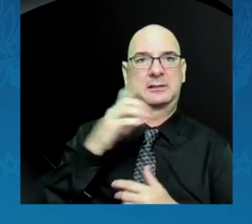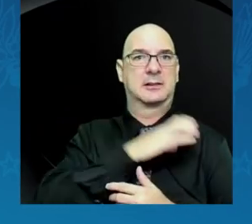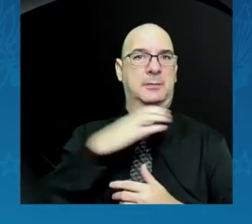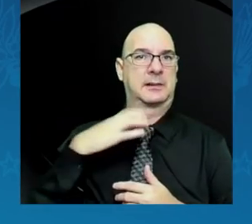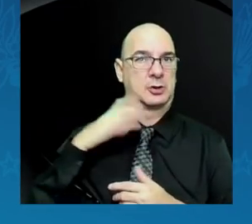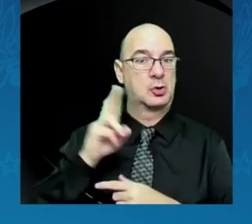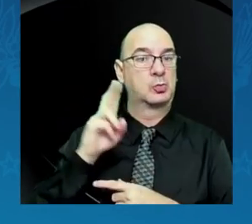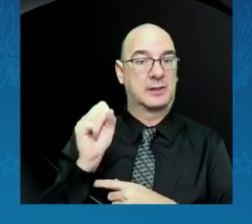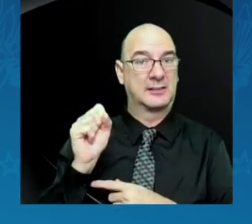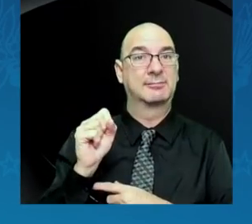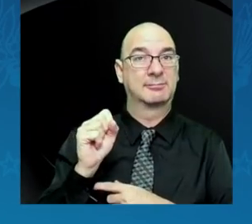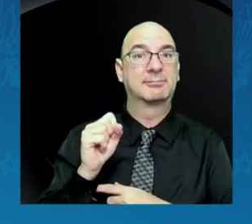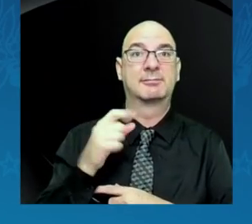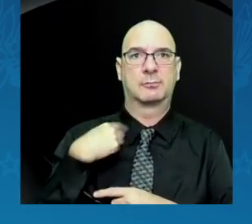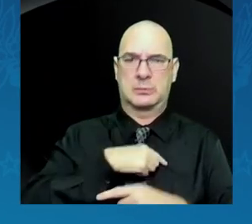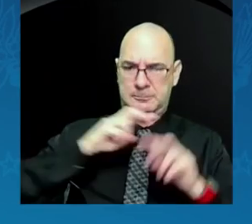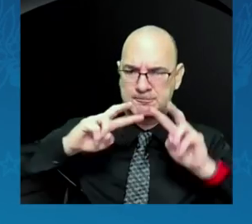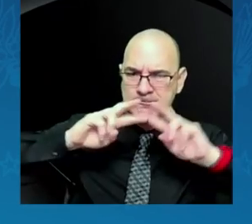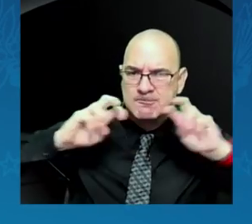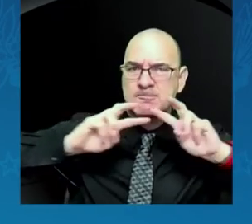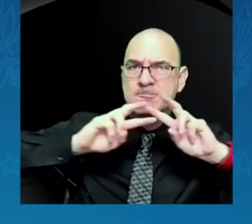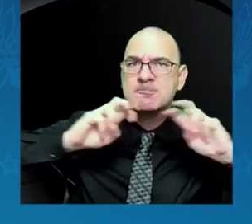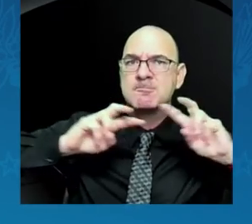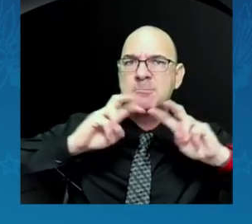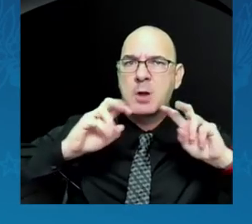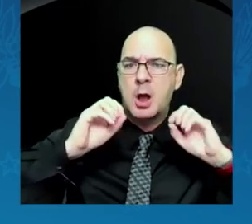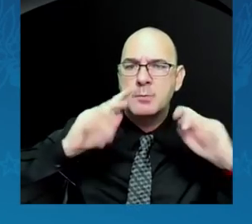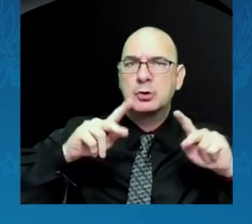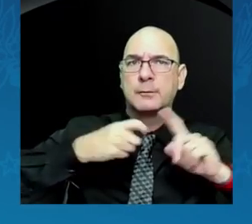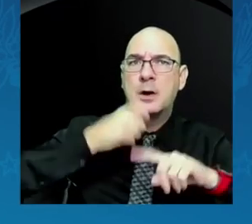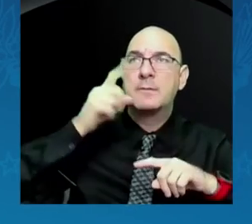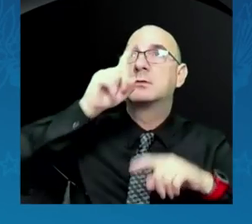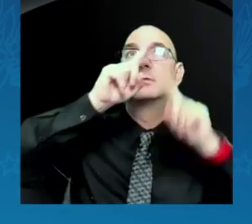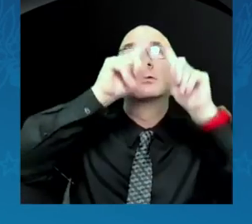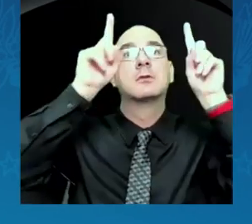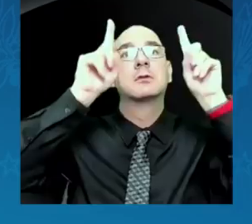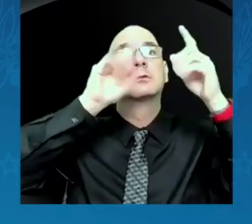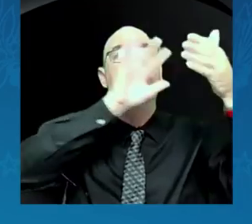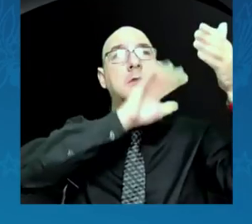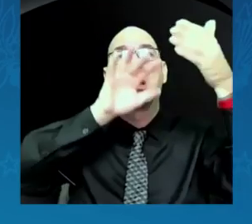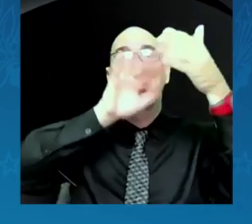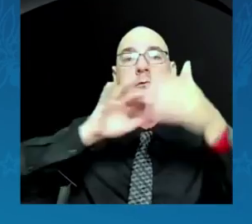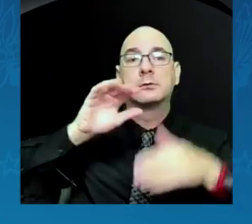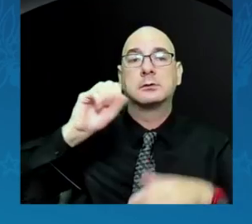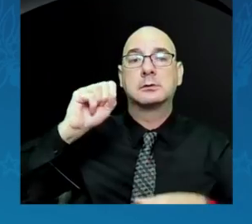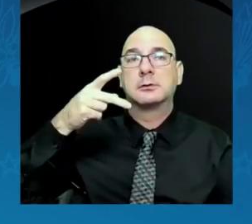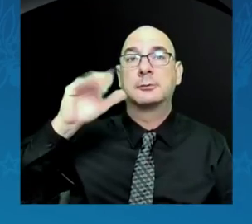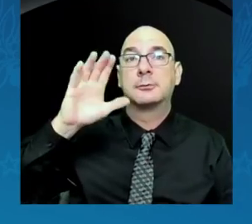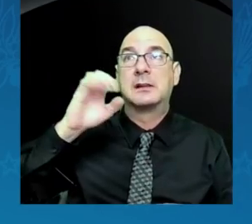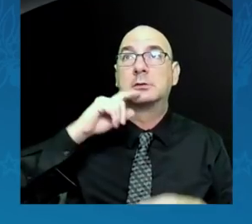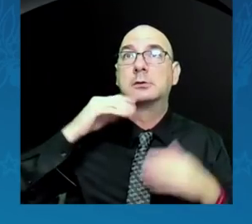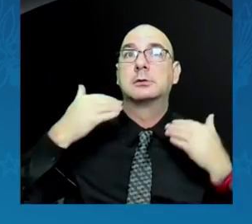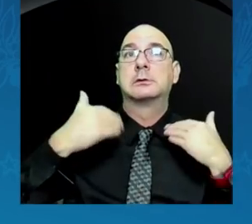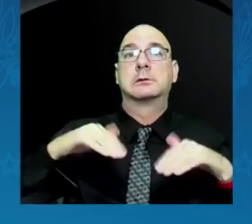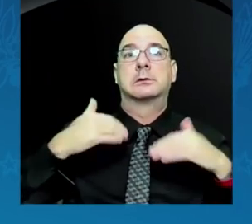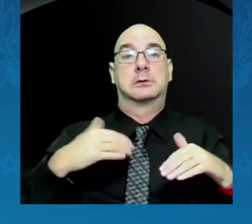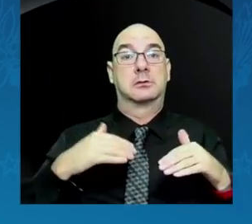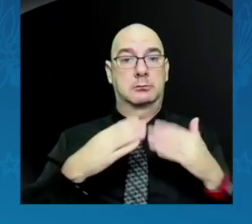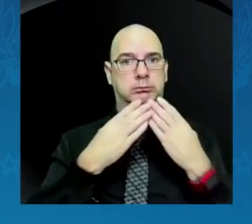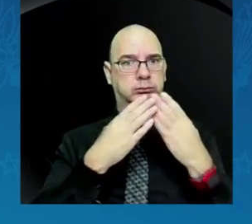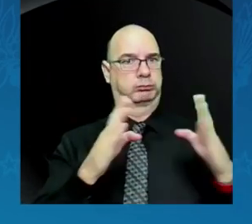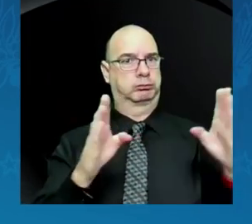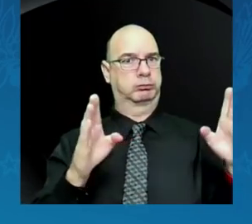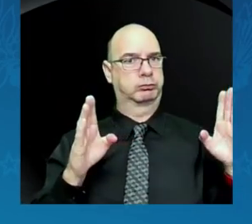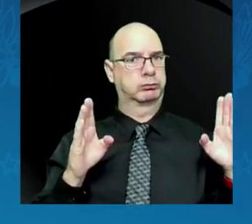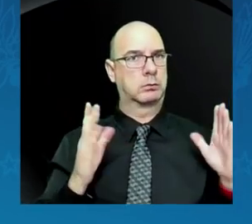are presented by space exploration, they are vast. President Macron and I talked specifically about the